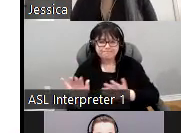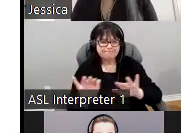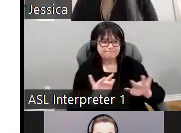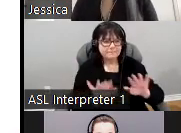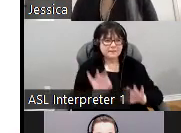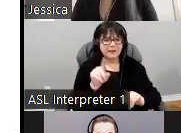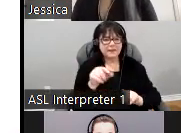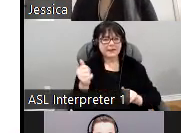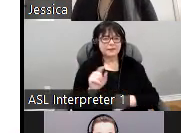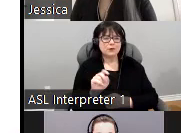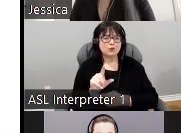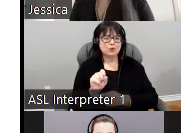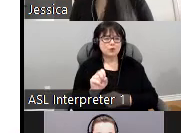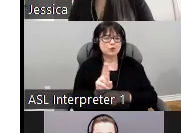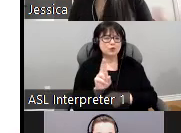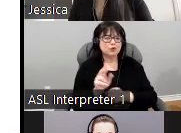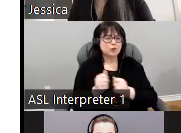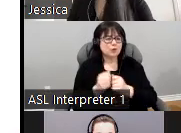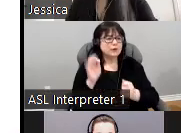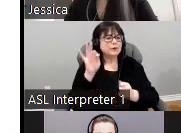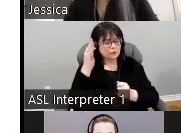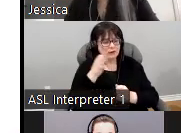with French-speaking populations, because we know that they're out there.